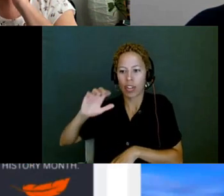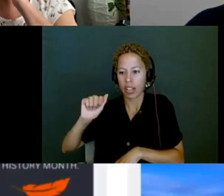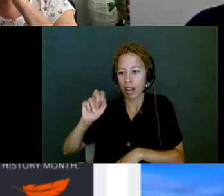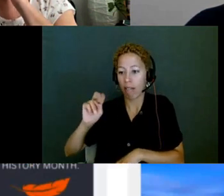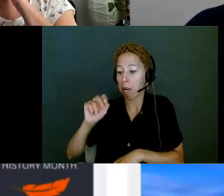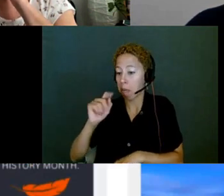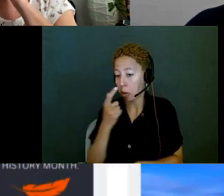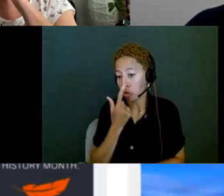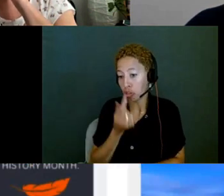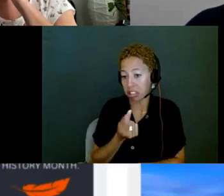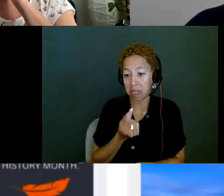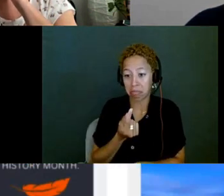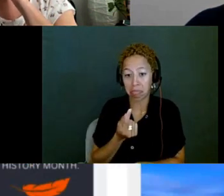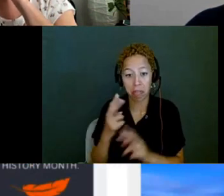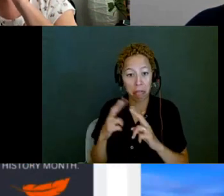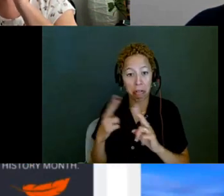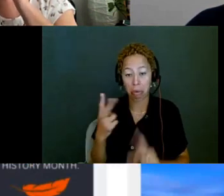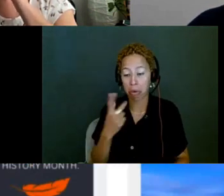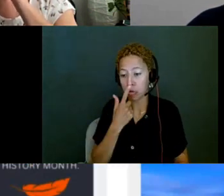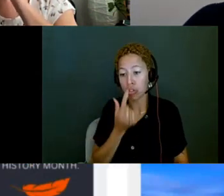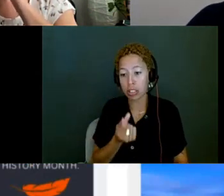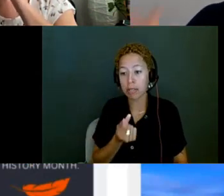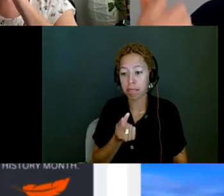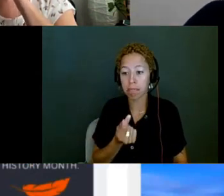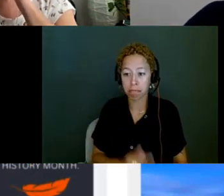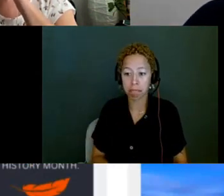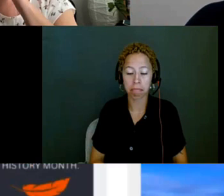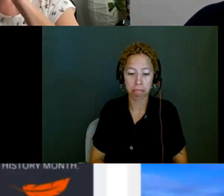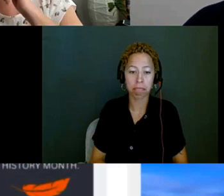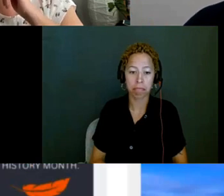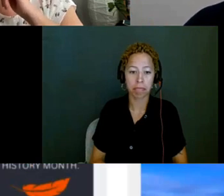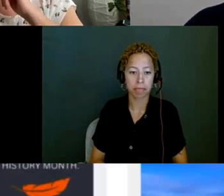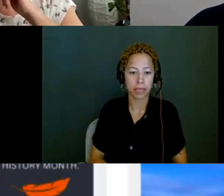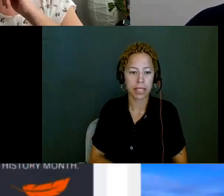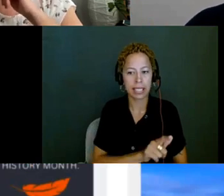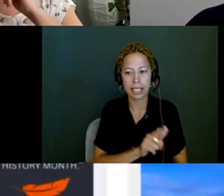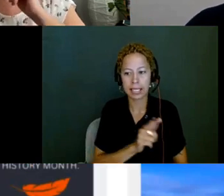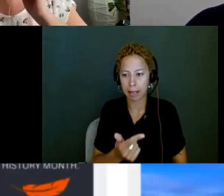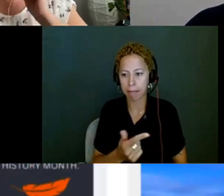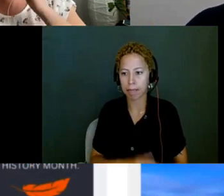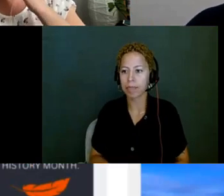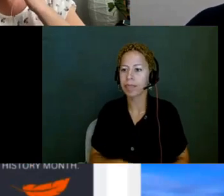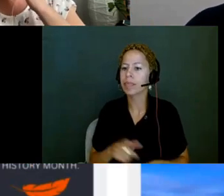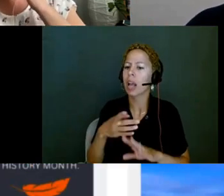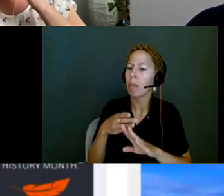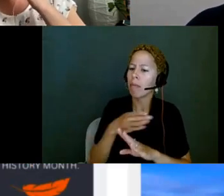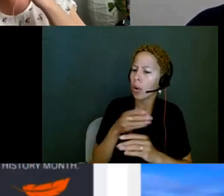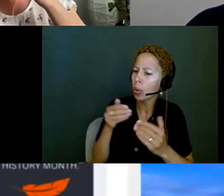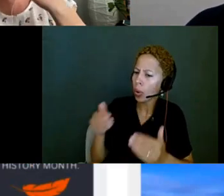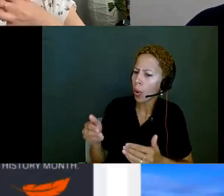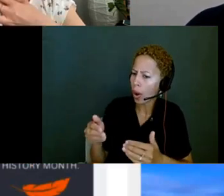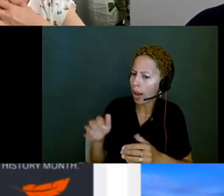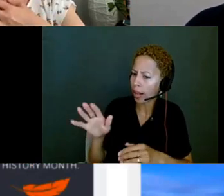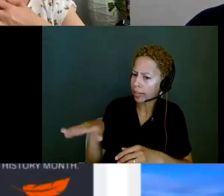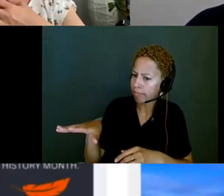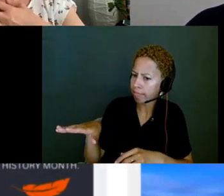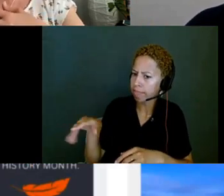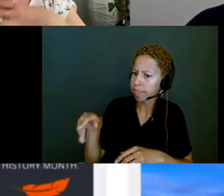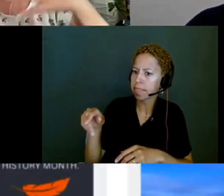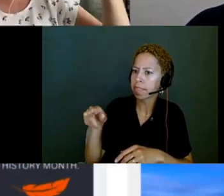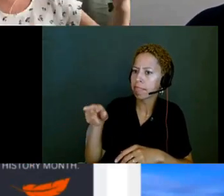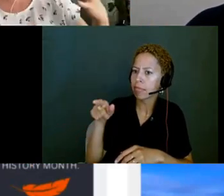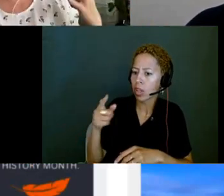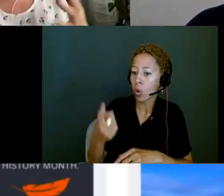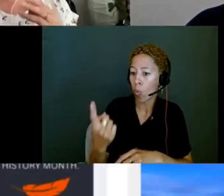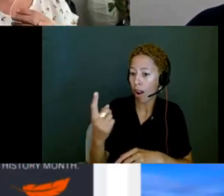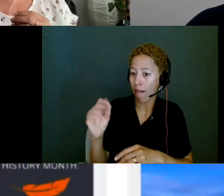really interesting things. All right, next slide. And before we move on, Sarah, I think, you are one of the examples